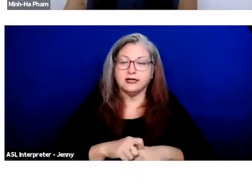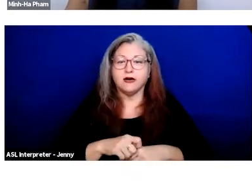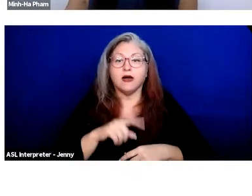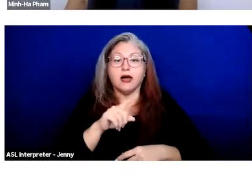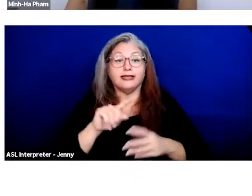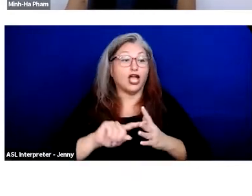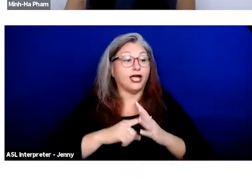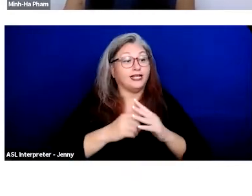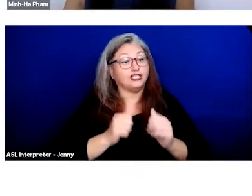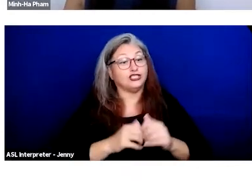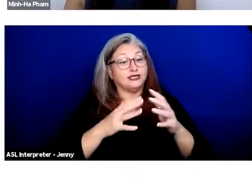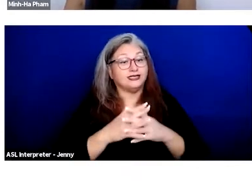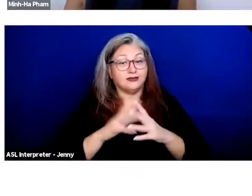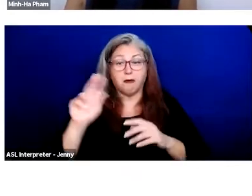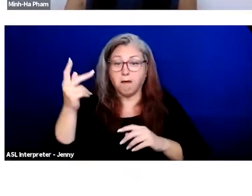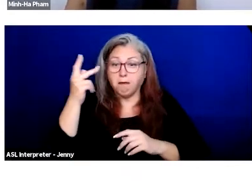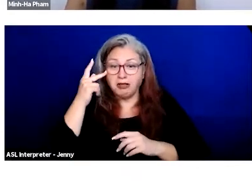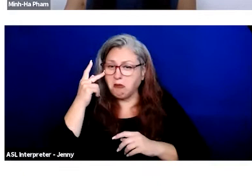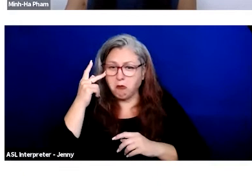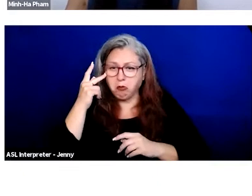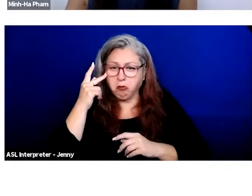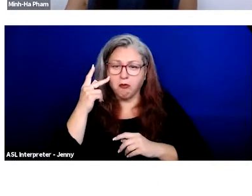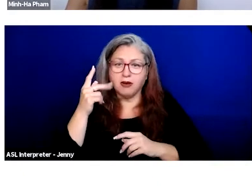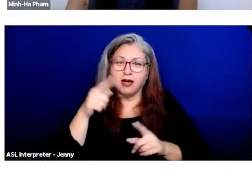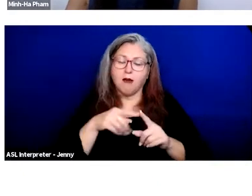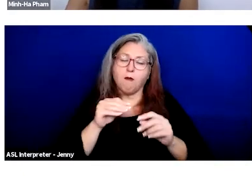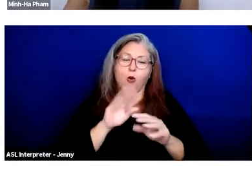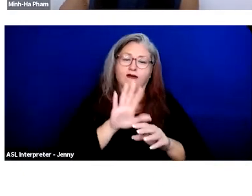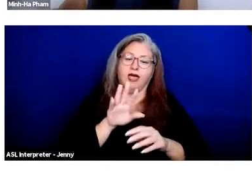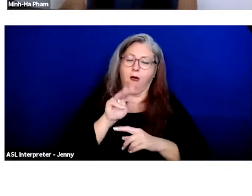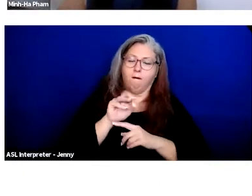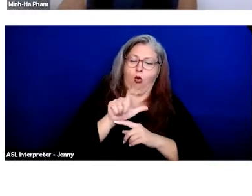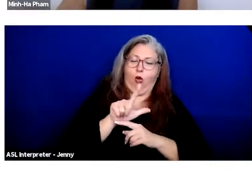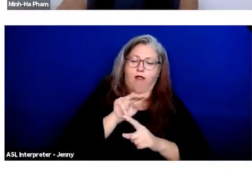initiatives aren't political, much less moral positions.